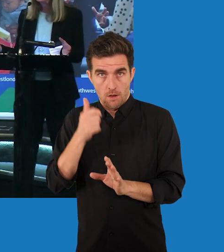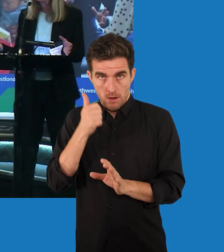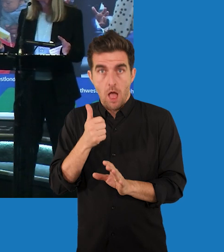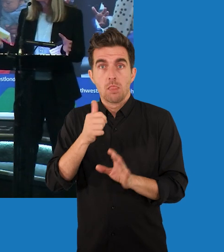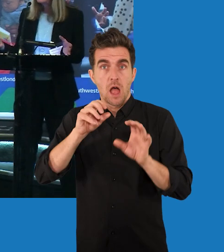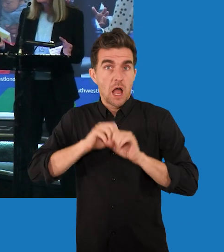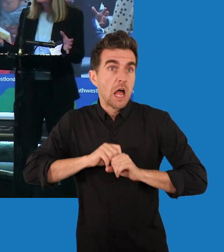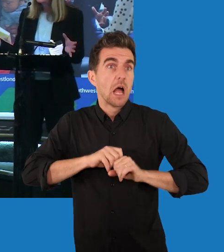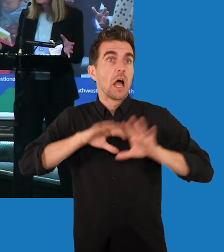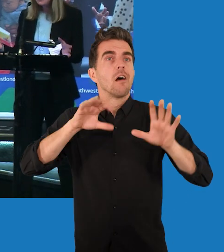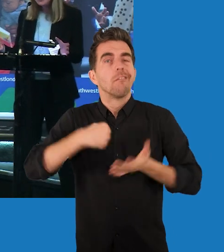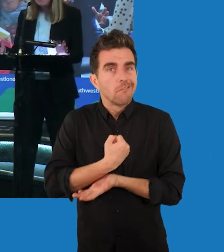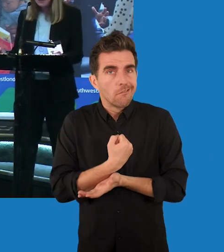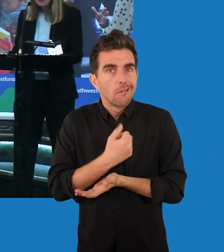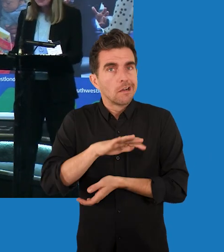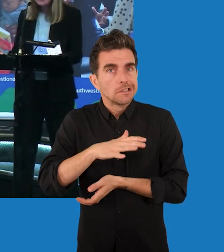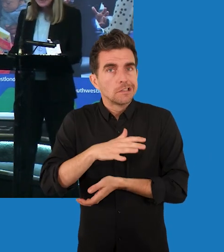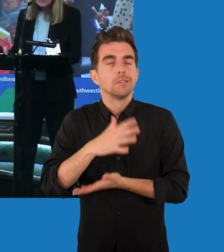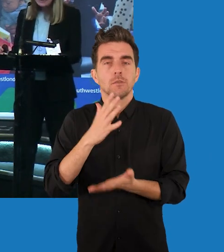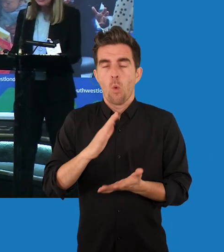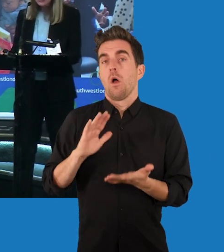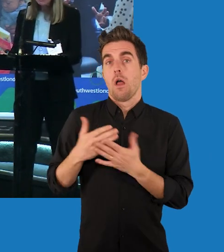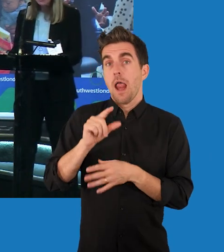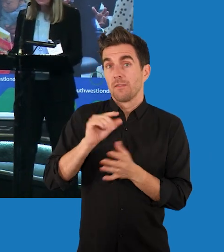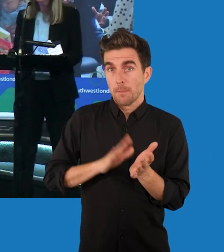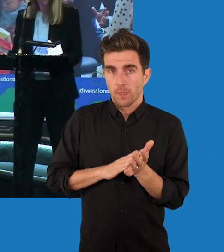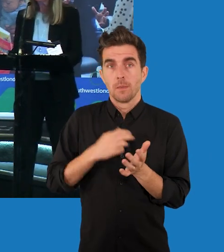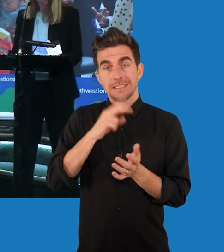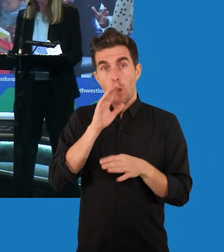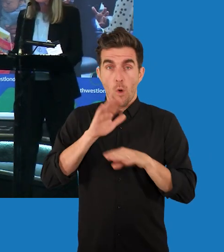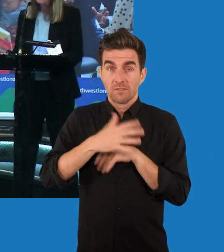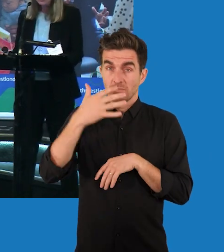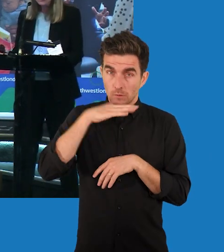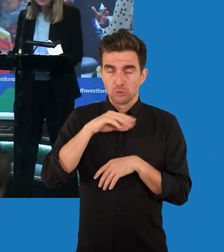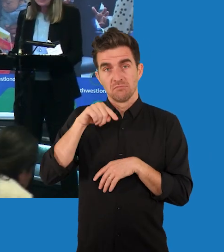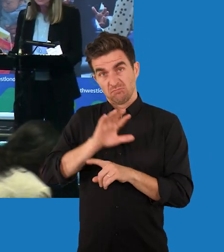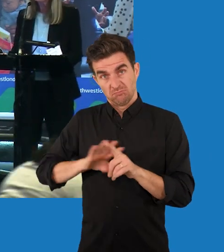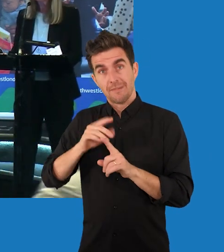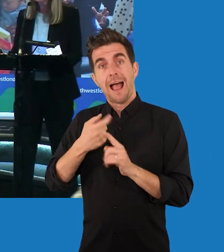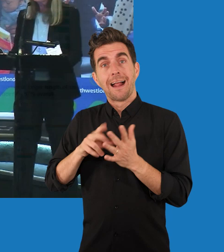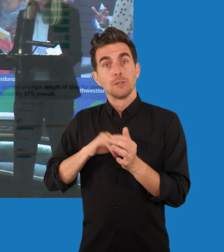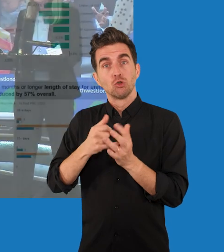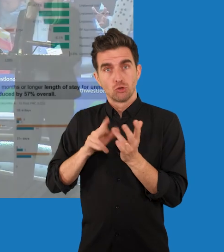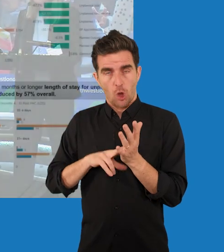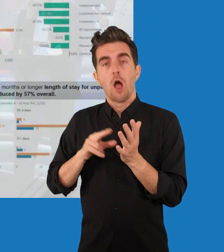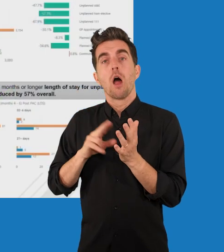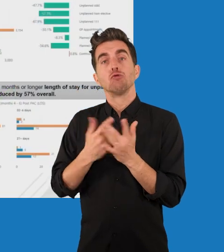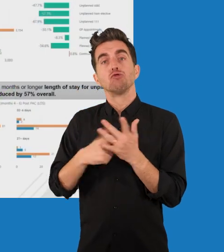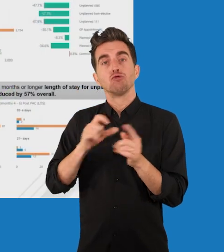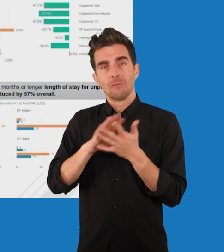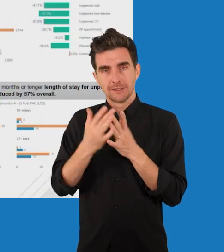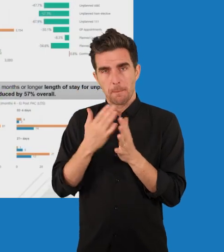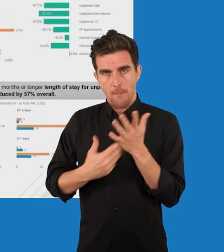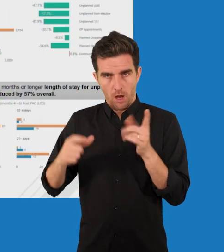but then when you roll out, you might not see the same benefits. And so far, in the last 11 months, we've seen over 500 patients